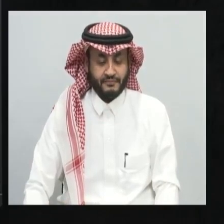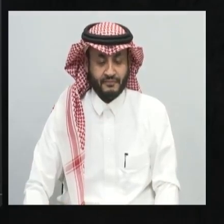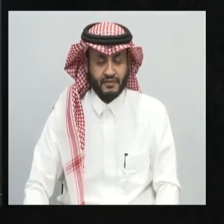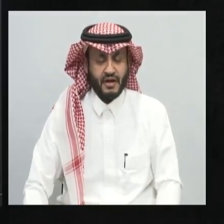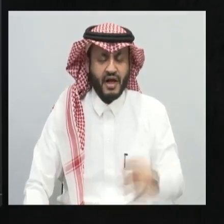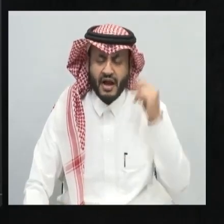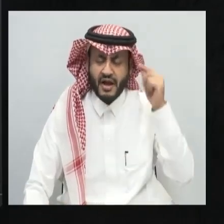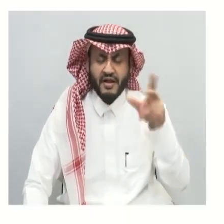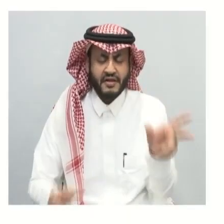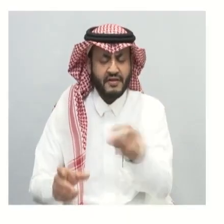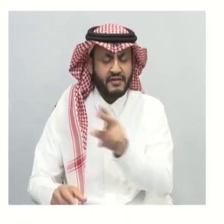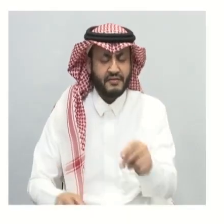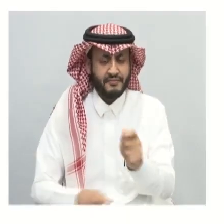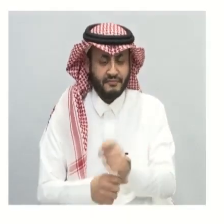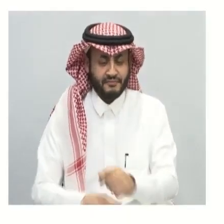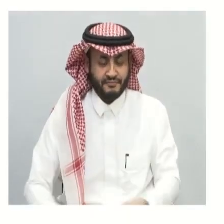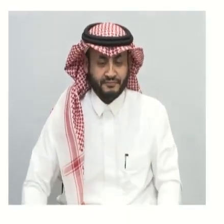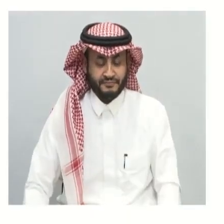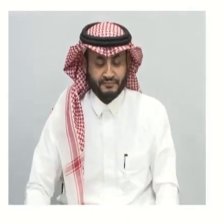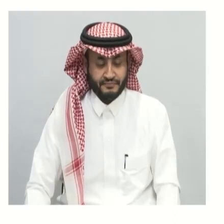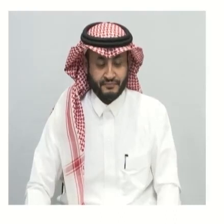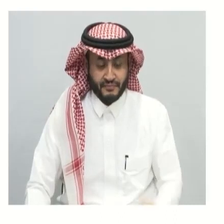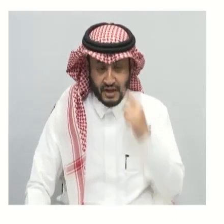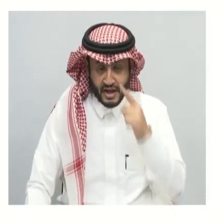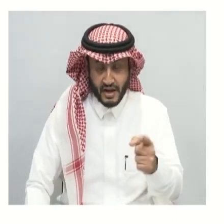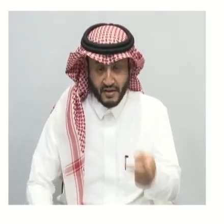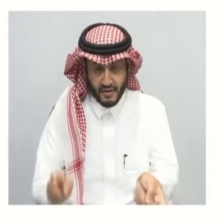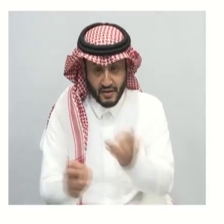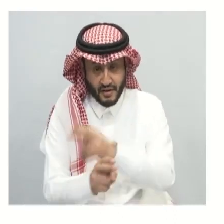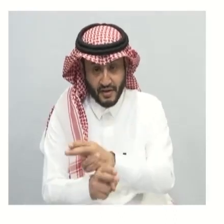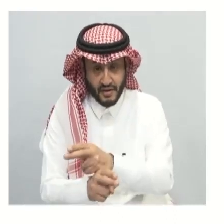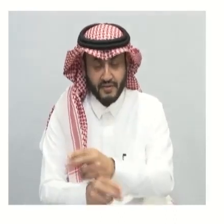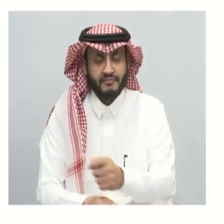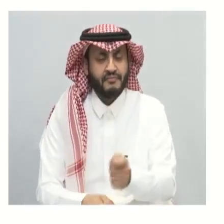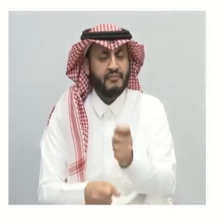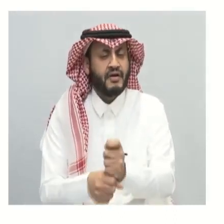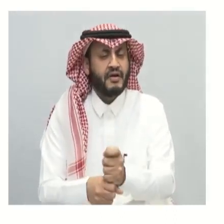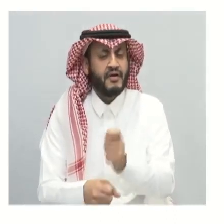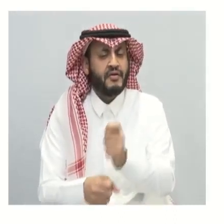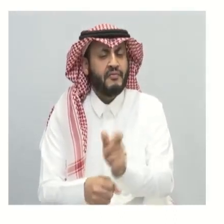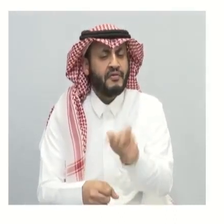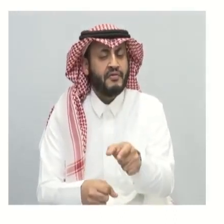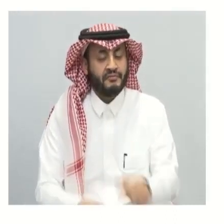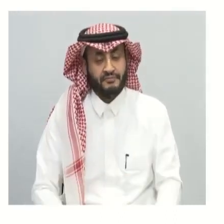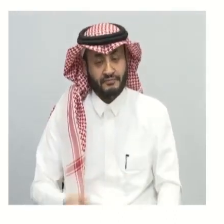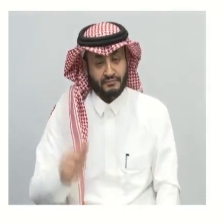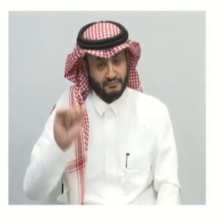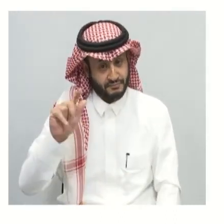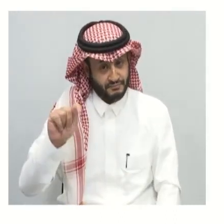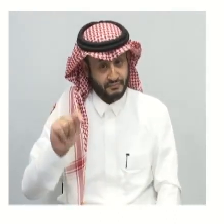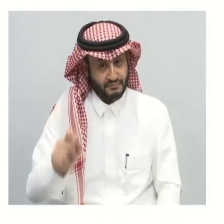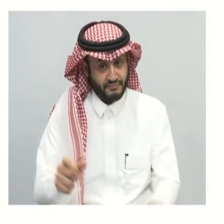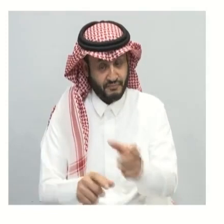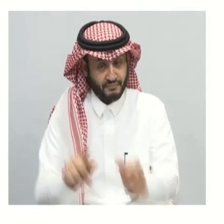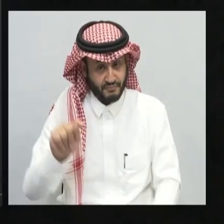idea of the pronoun, we can change the TV with the suitable pronoun, which is it. So turn it